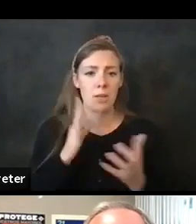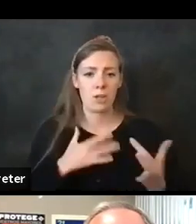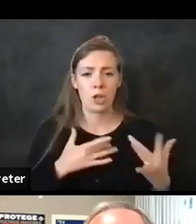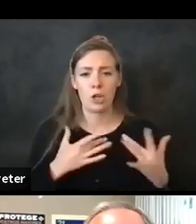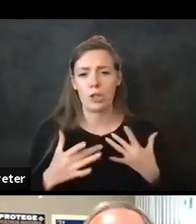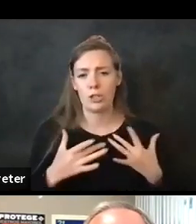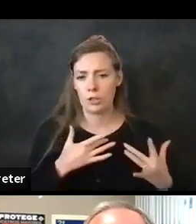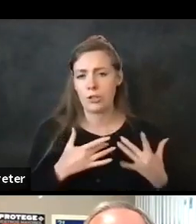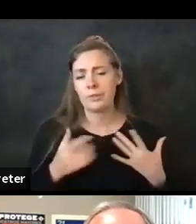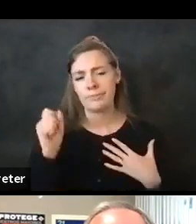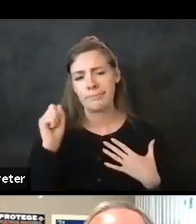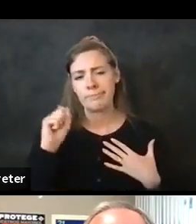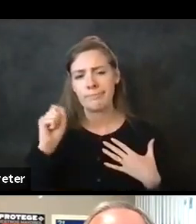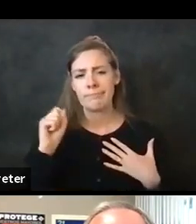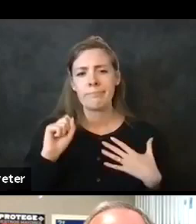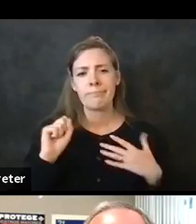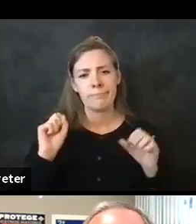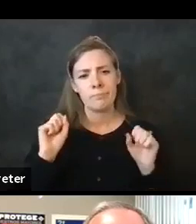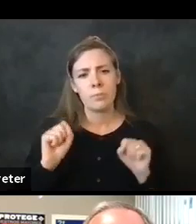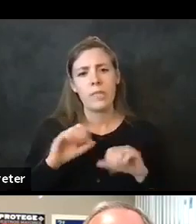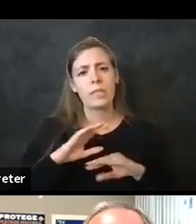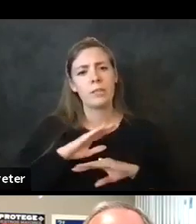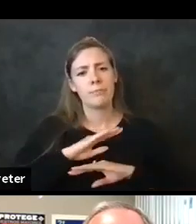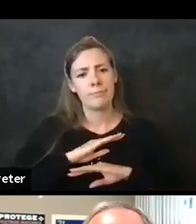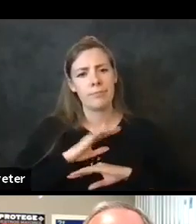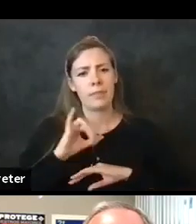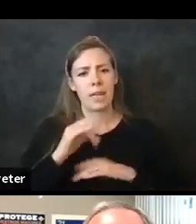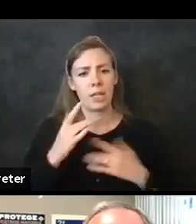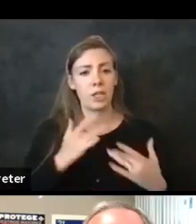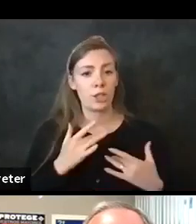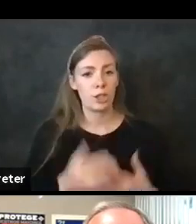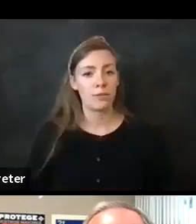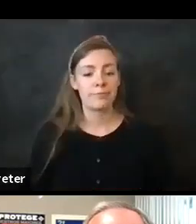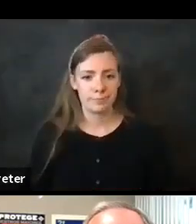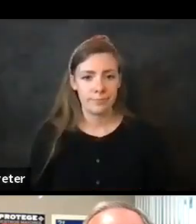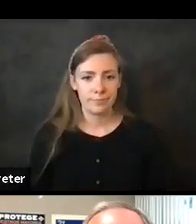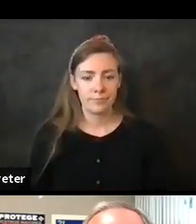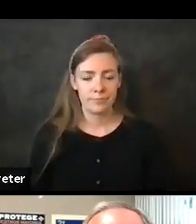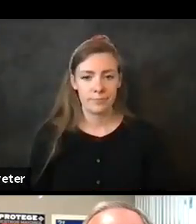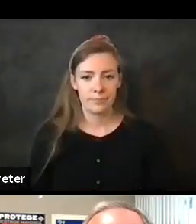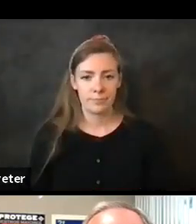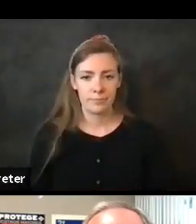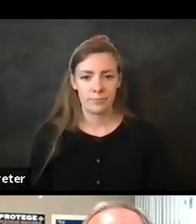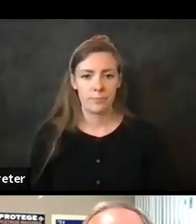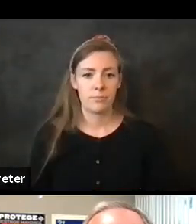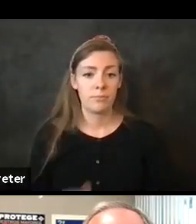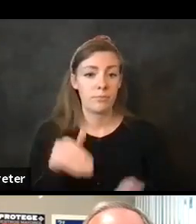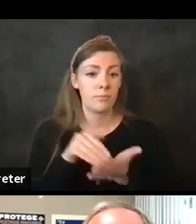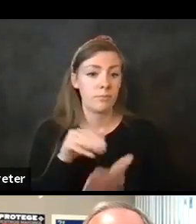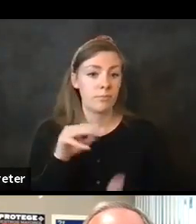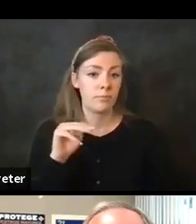we need to meet that concern and then move them forward. That's great. And Dr. Mace,